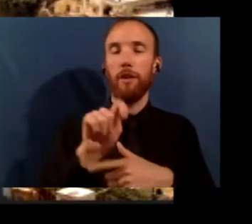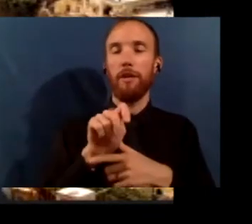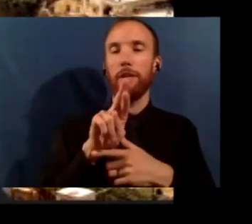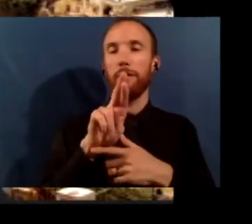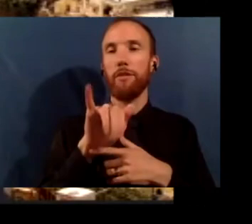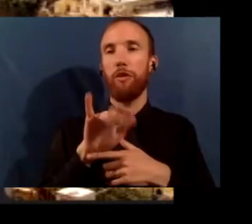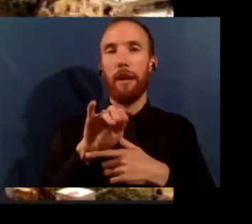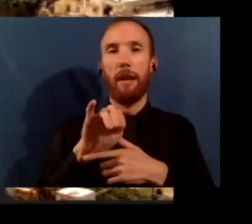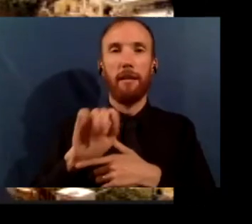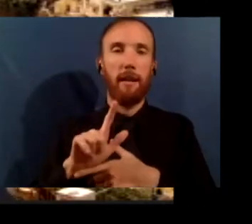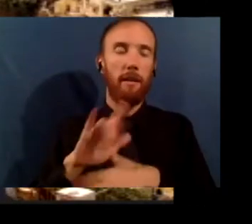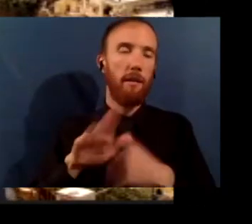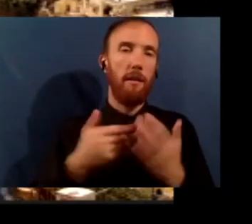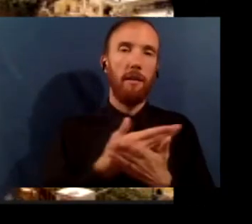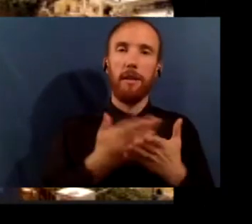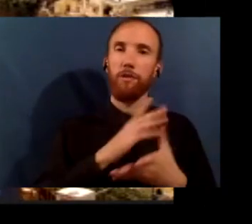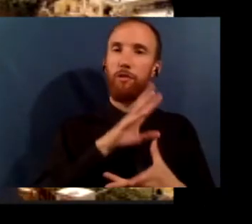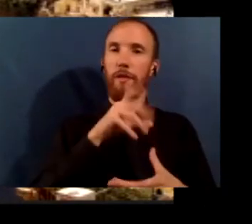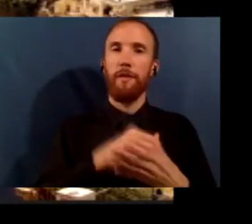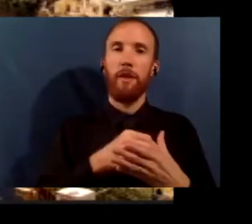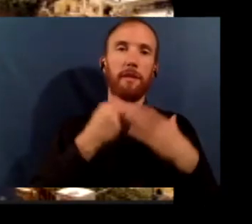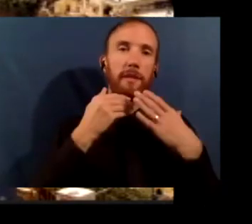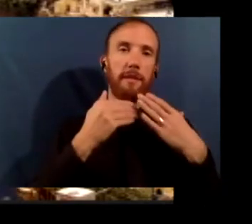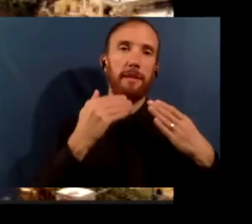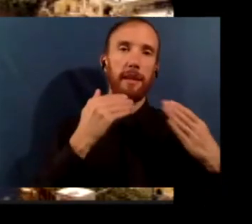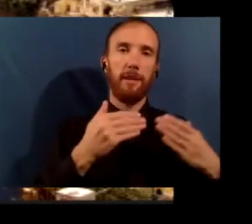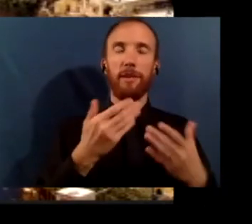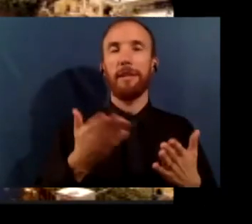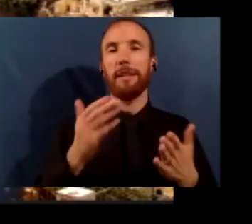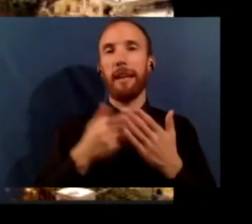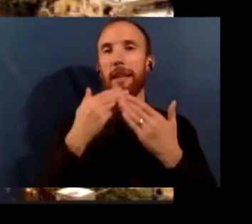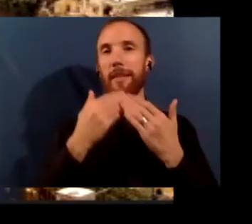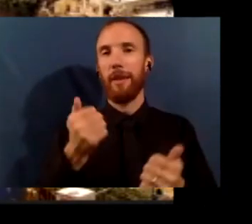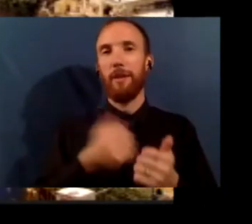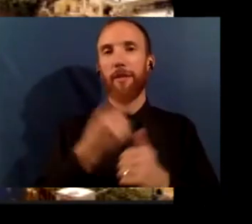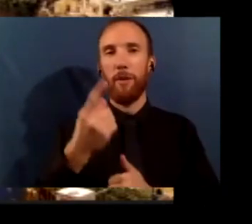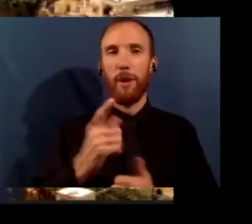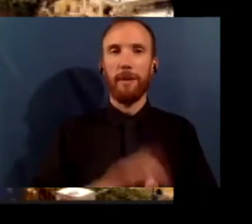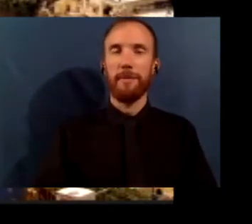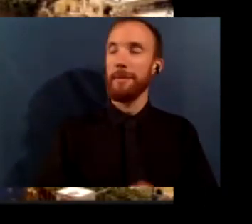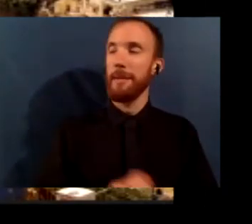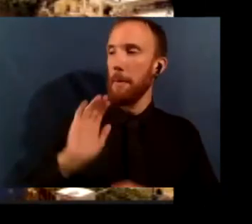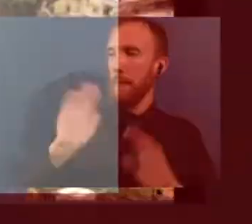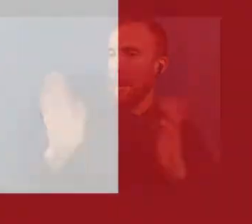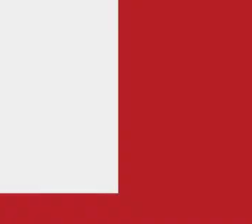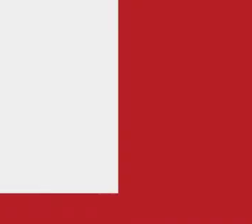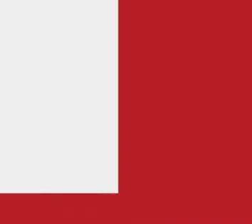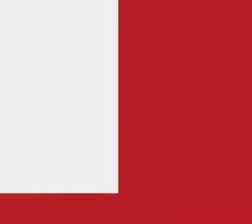movements that you're connected to. And thank you, everybody. Thank you. Bye. Bye.